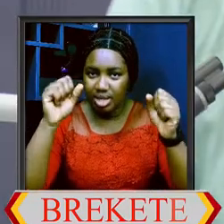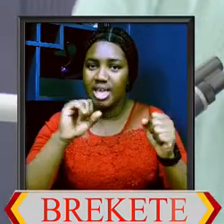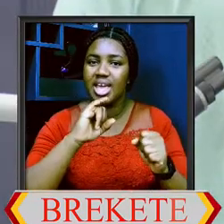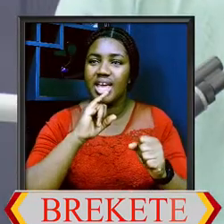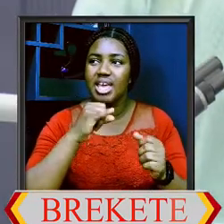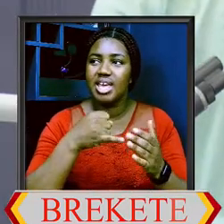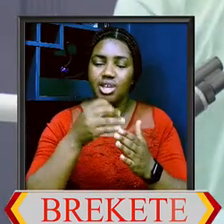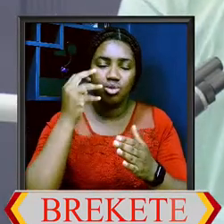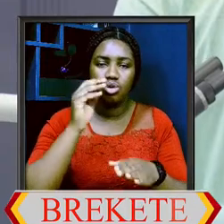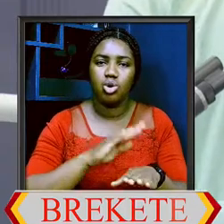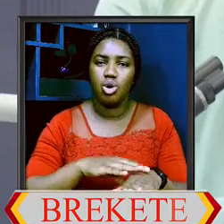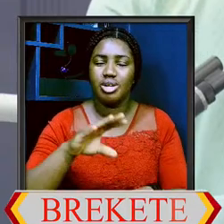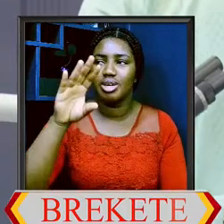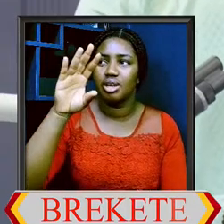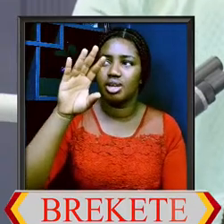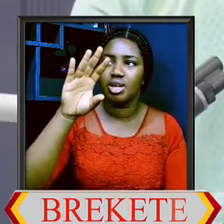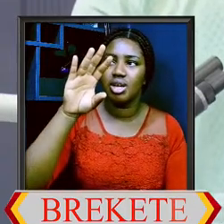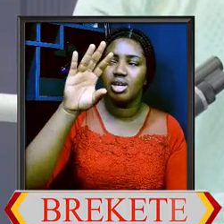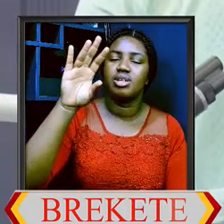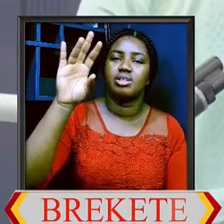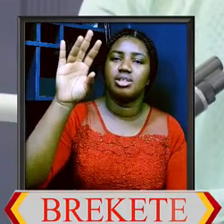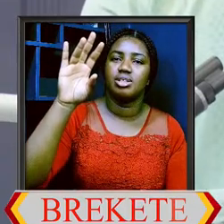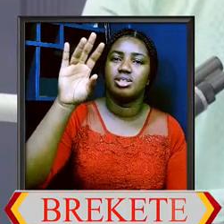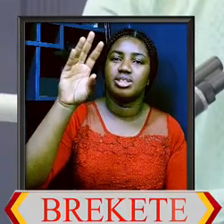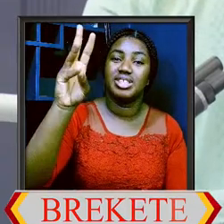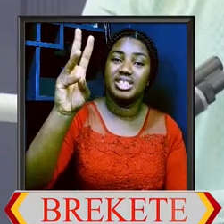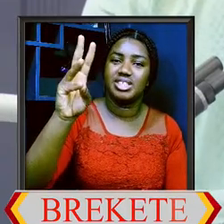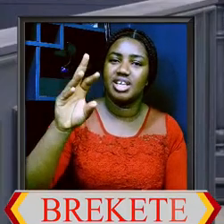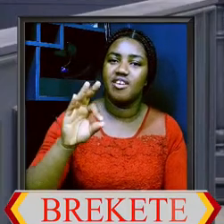it was on 6 February 2024